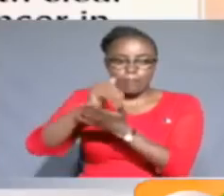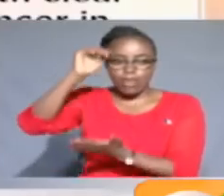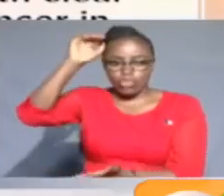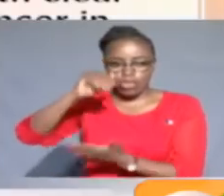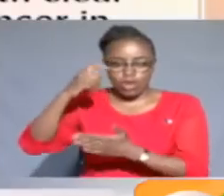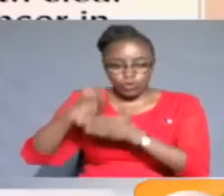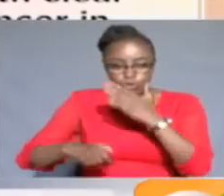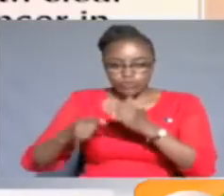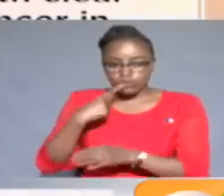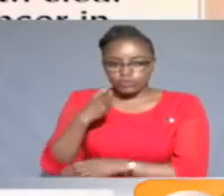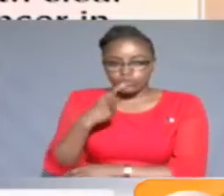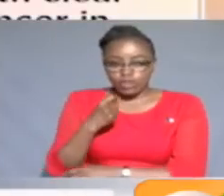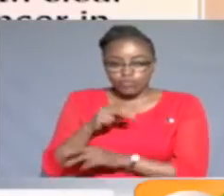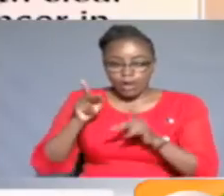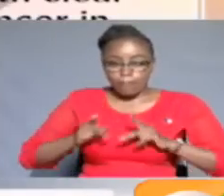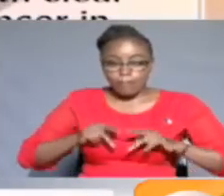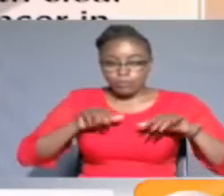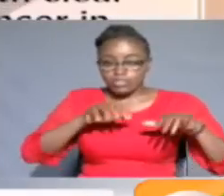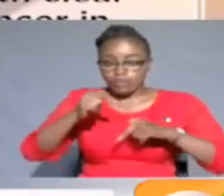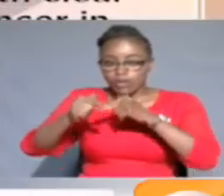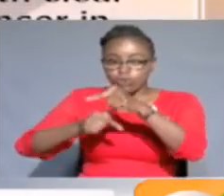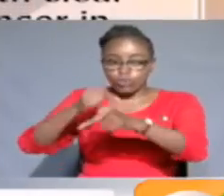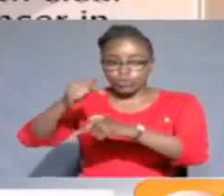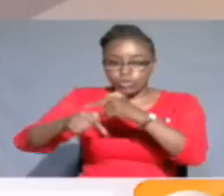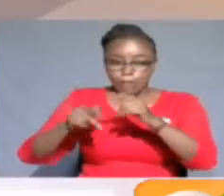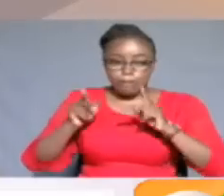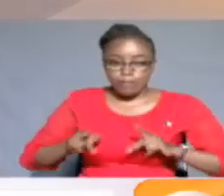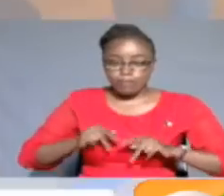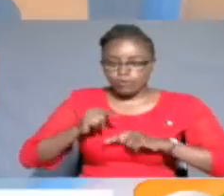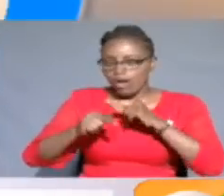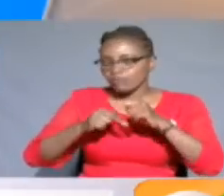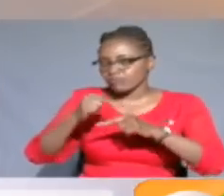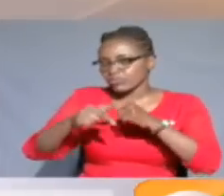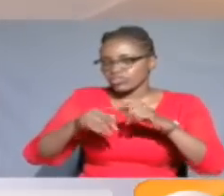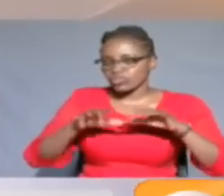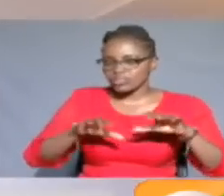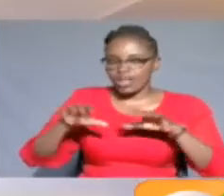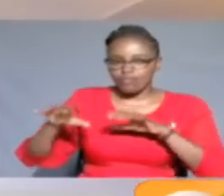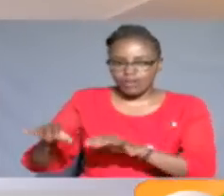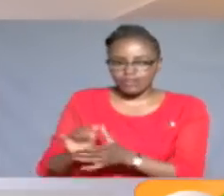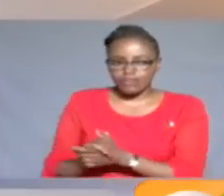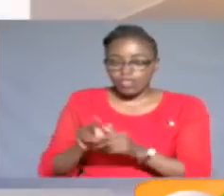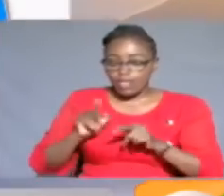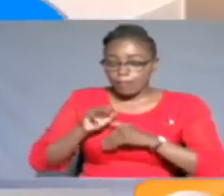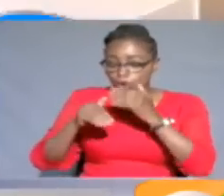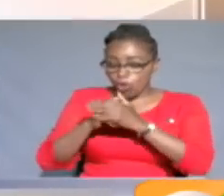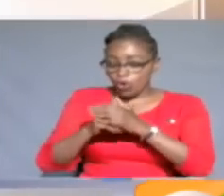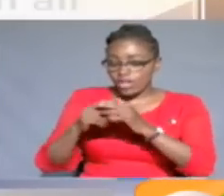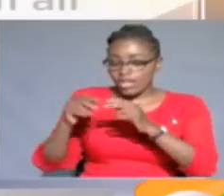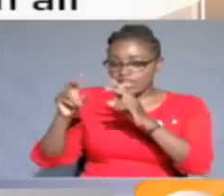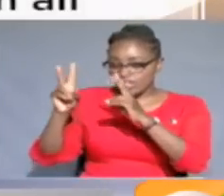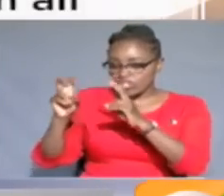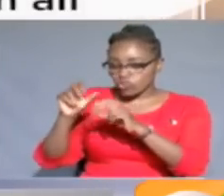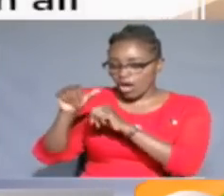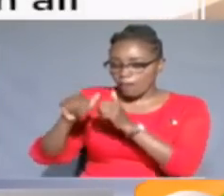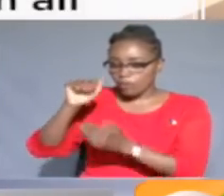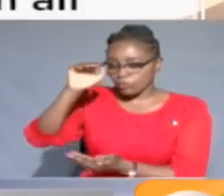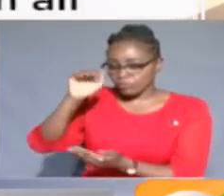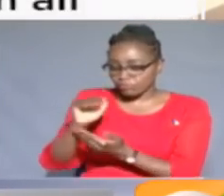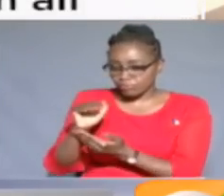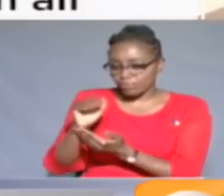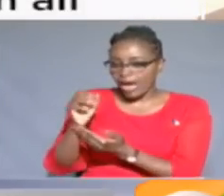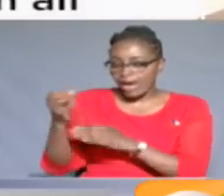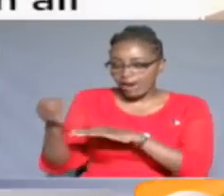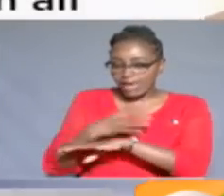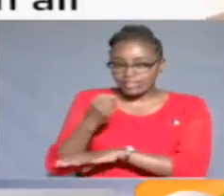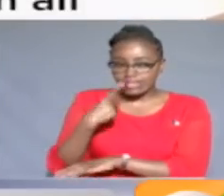of treating cancer in Kenya. People are suffering. Honorable Nyekal, again, that's a challenge to all of you and the issue of subsidizing cancer treatment.